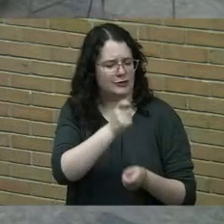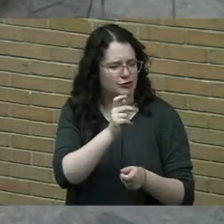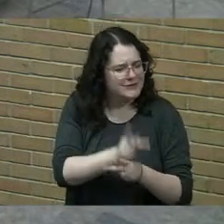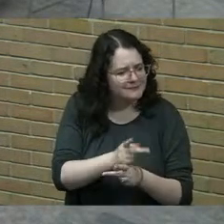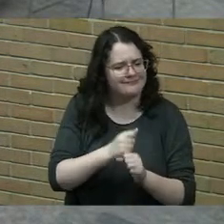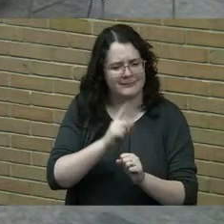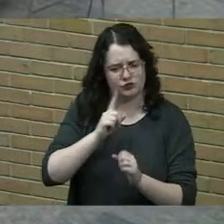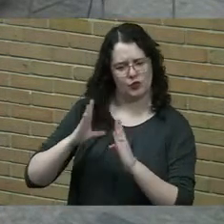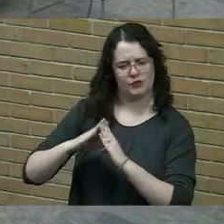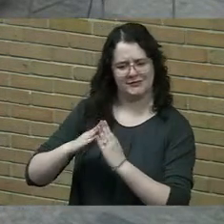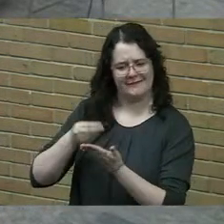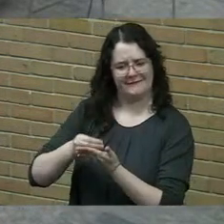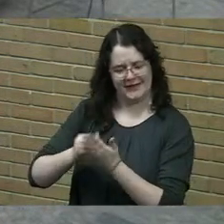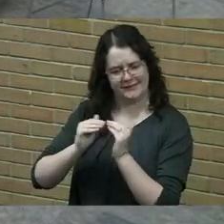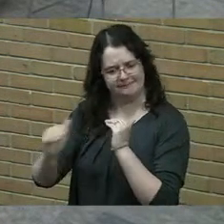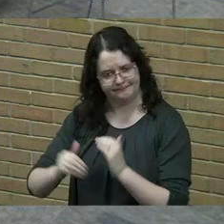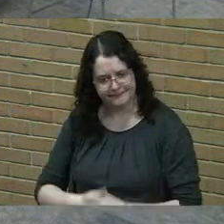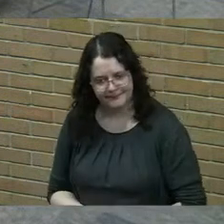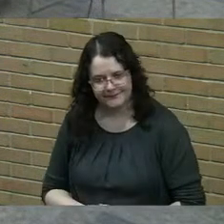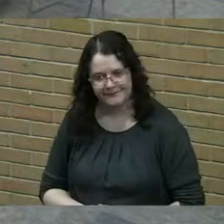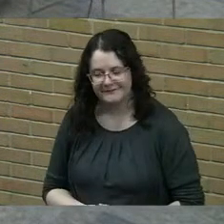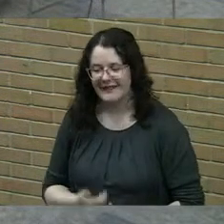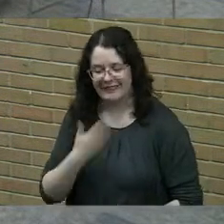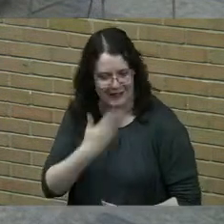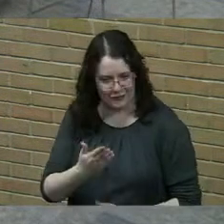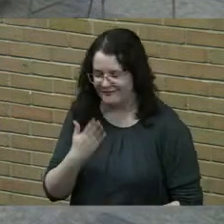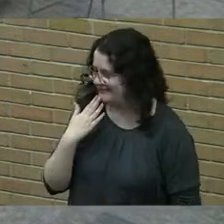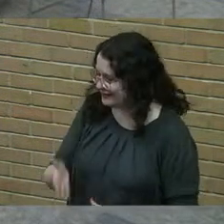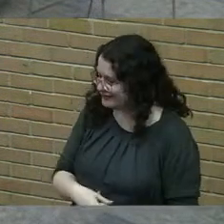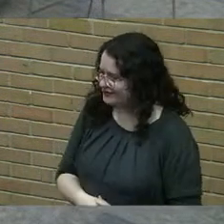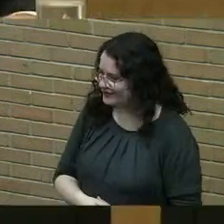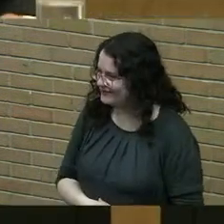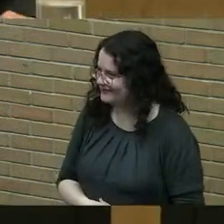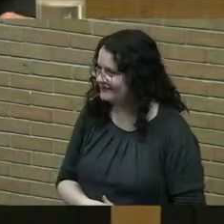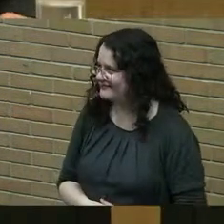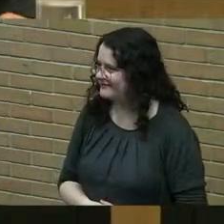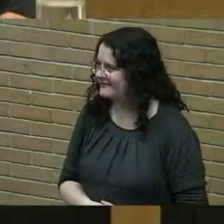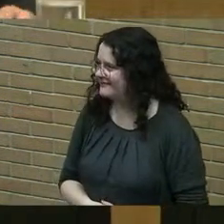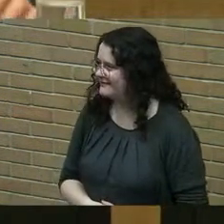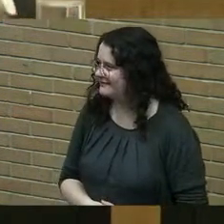finances. Thank you. Thank you. Have a good night.